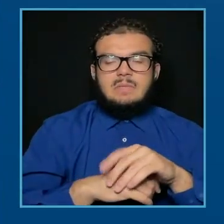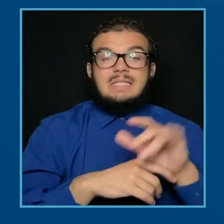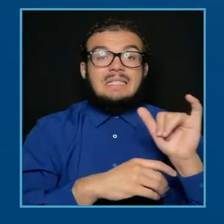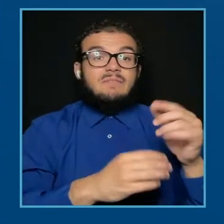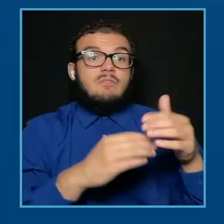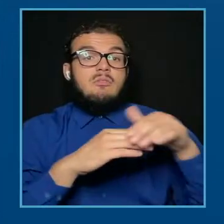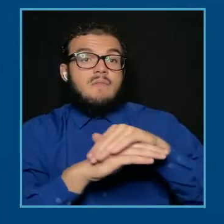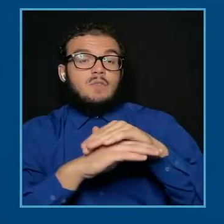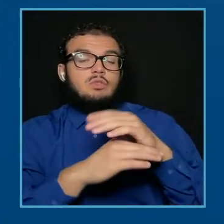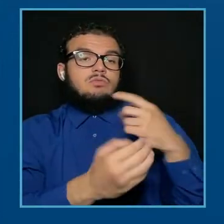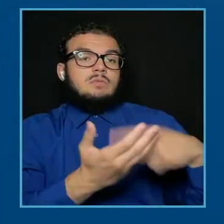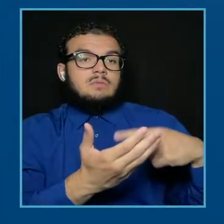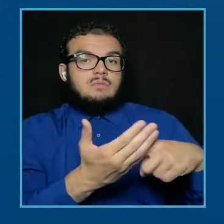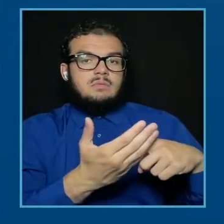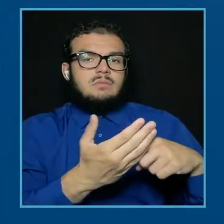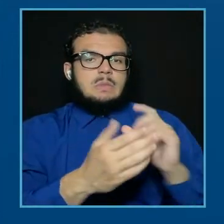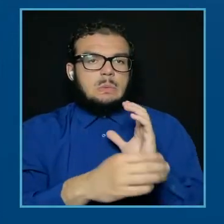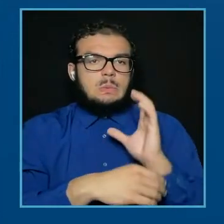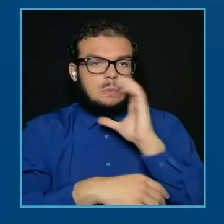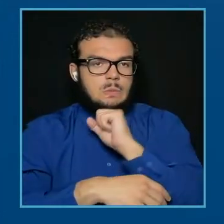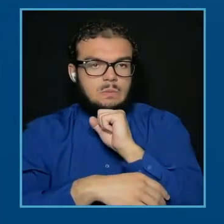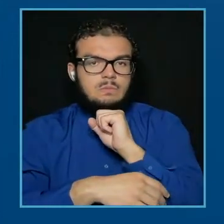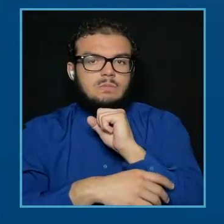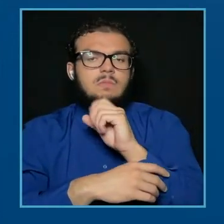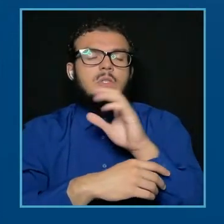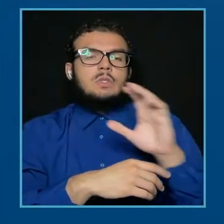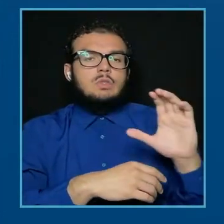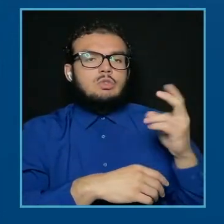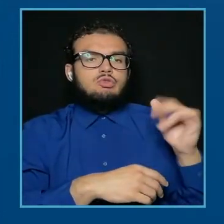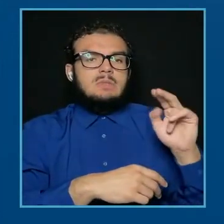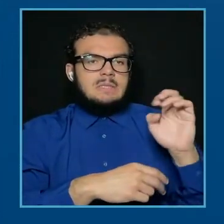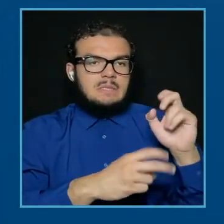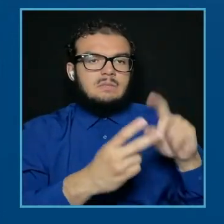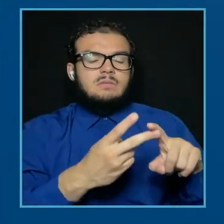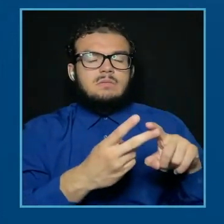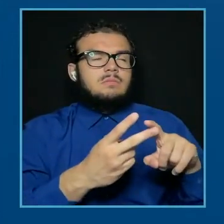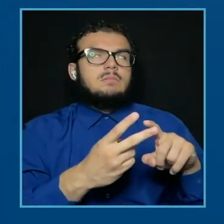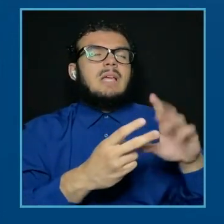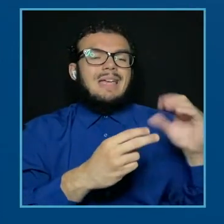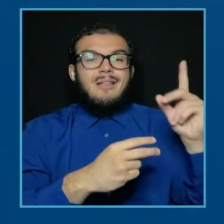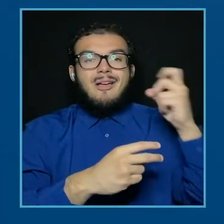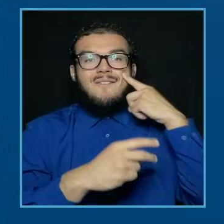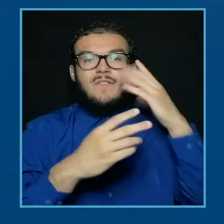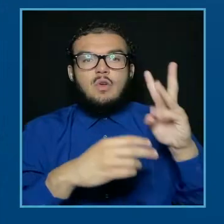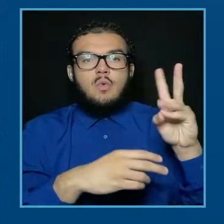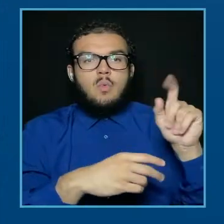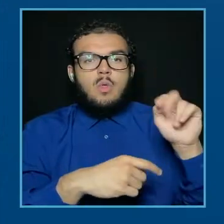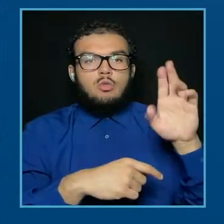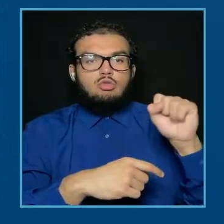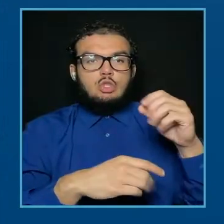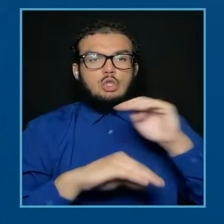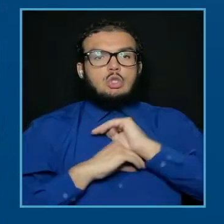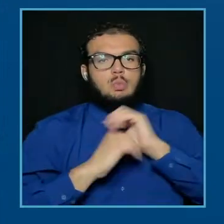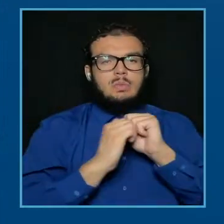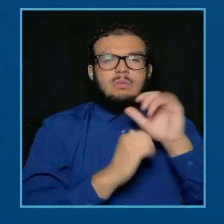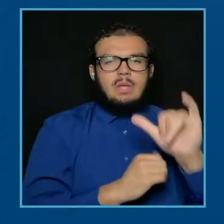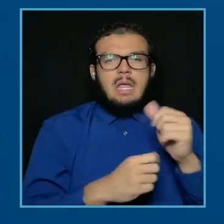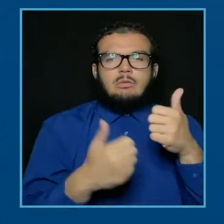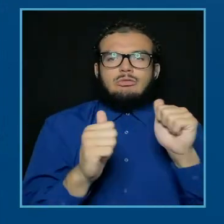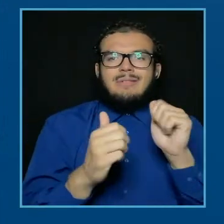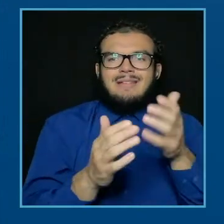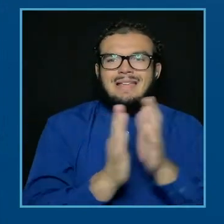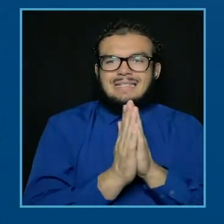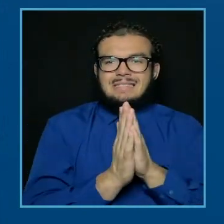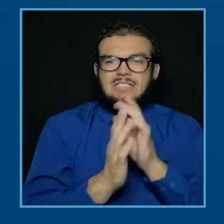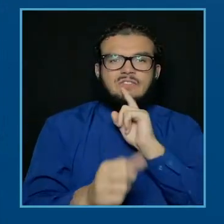bases, assuming that Christine and Governor Walters are good with it, I was just going to ask to